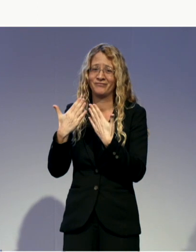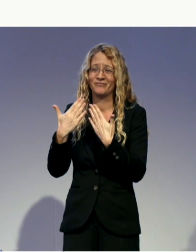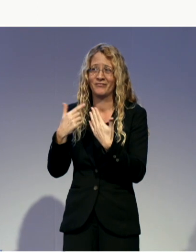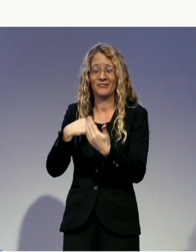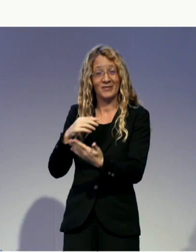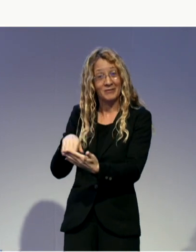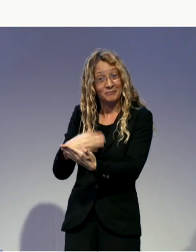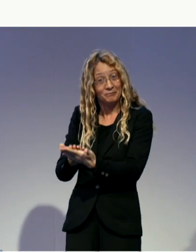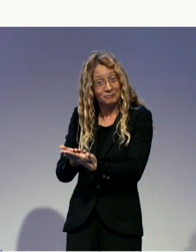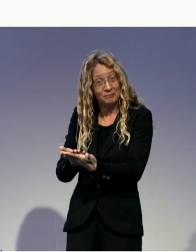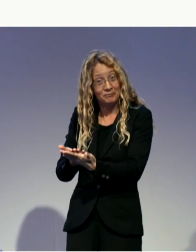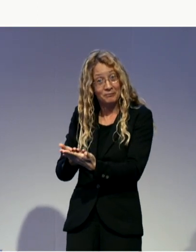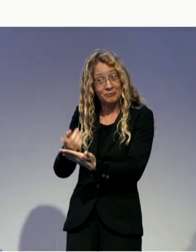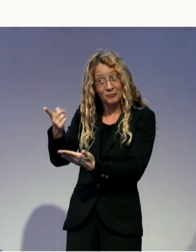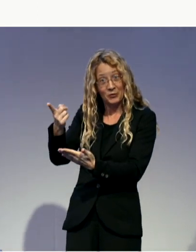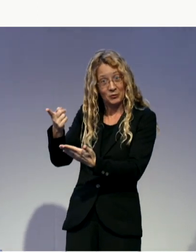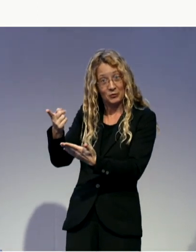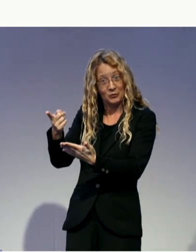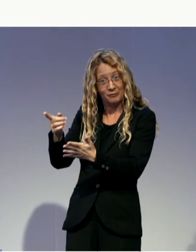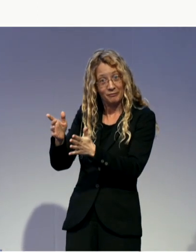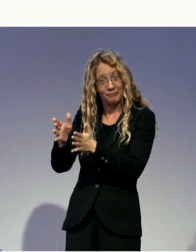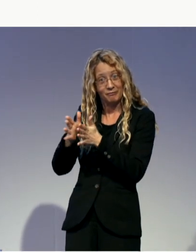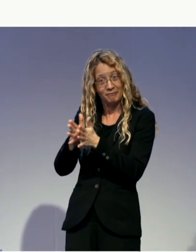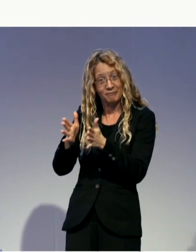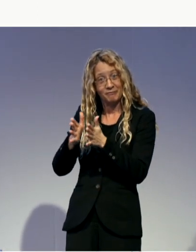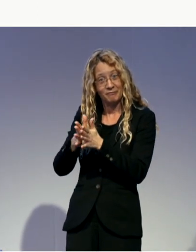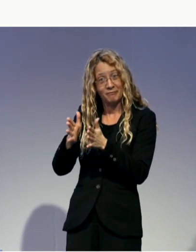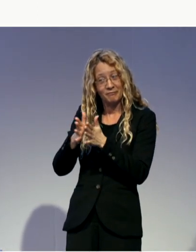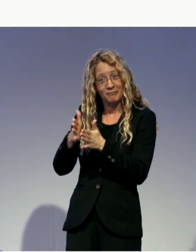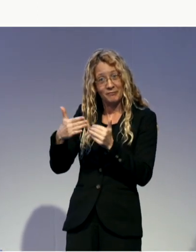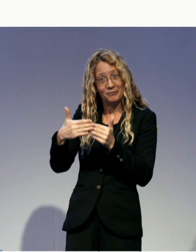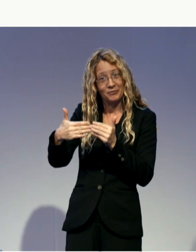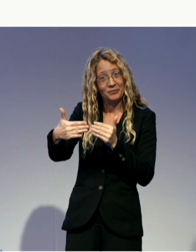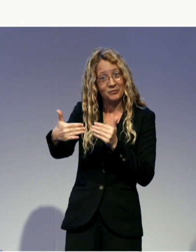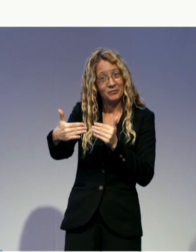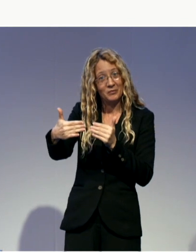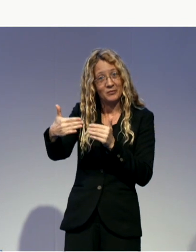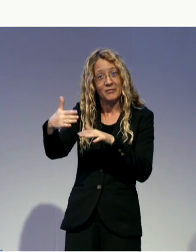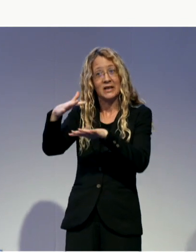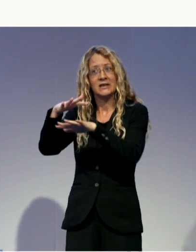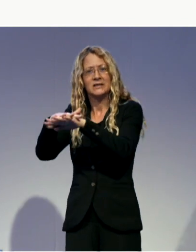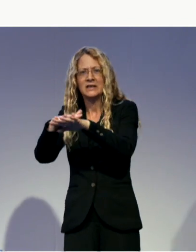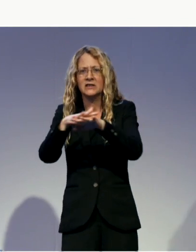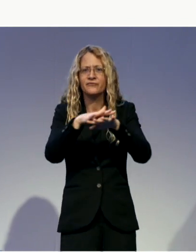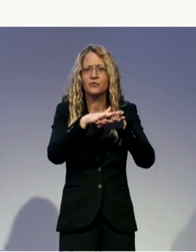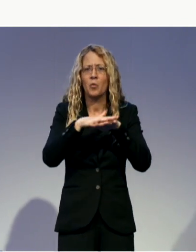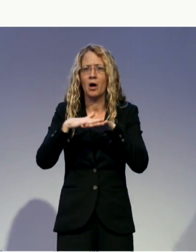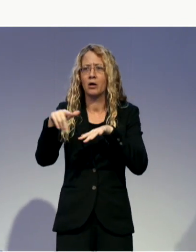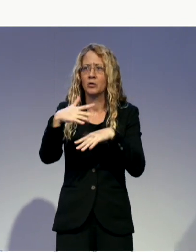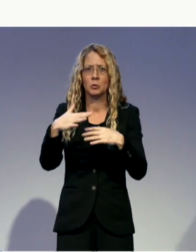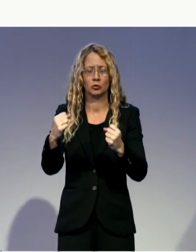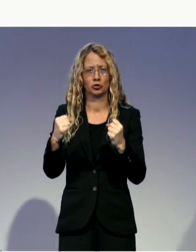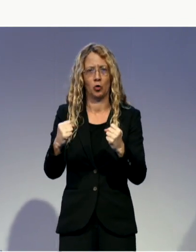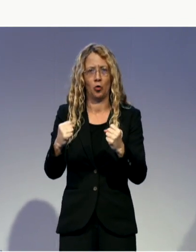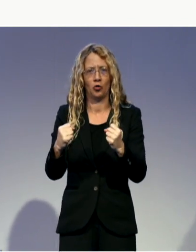us, the strength of the network is huge. And I think that